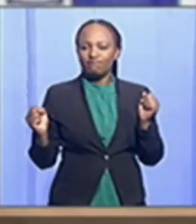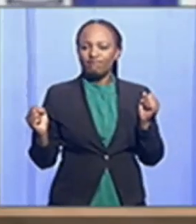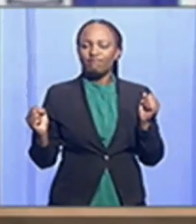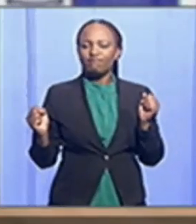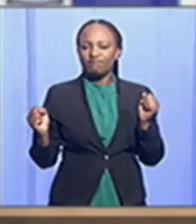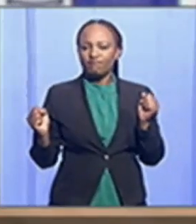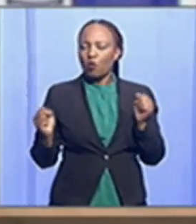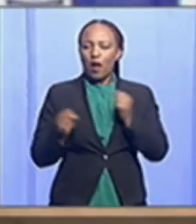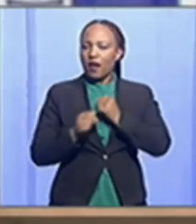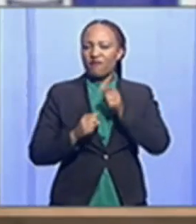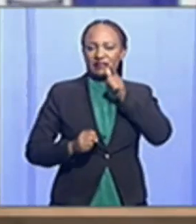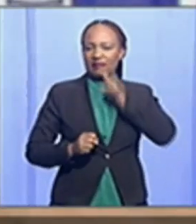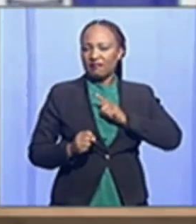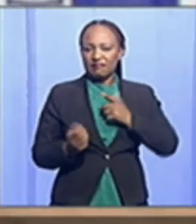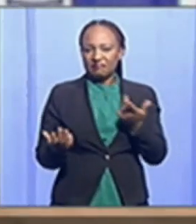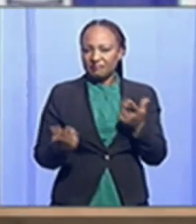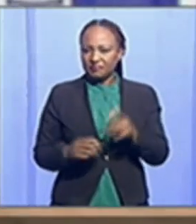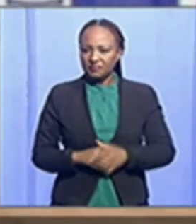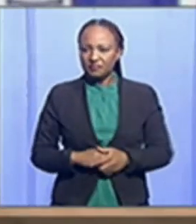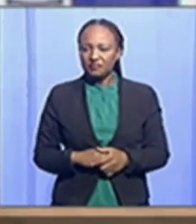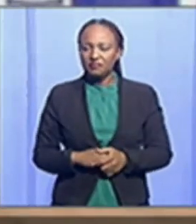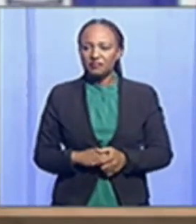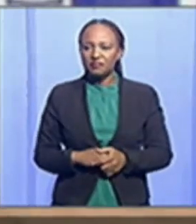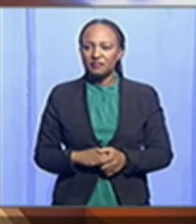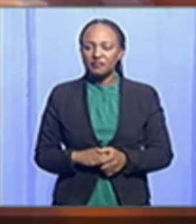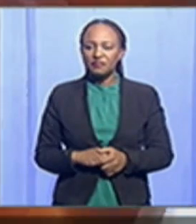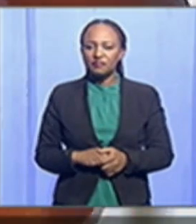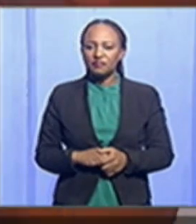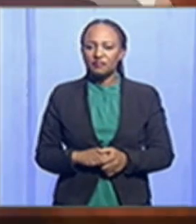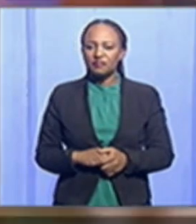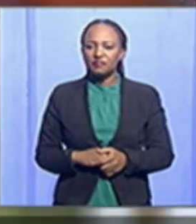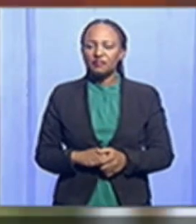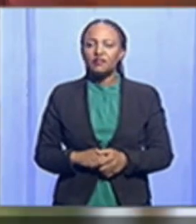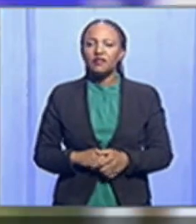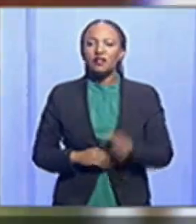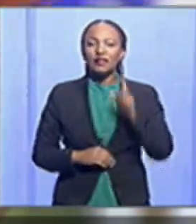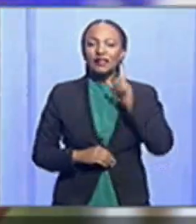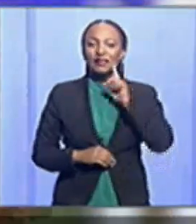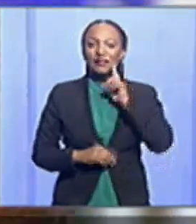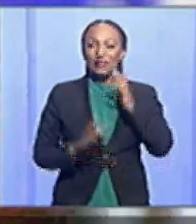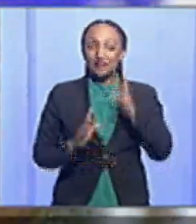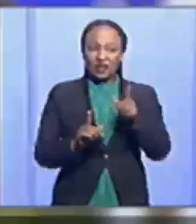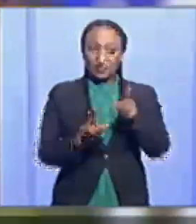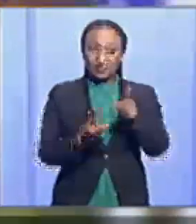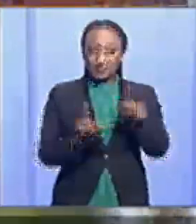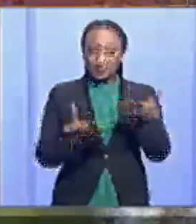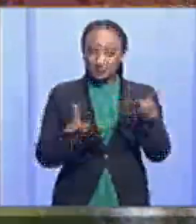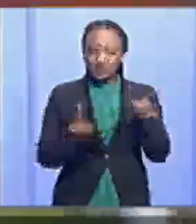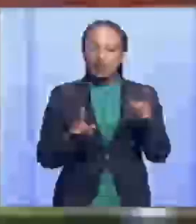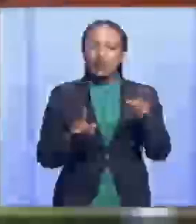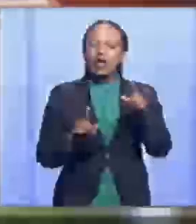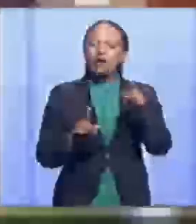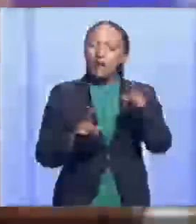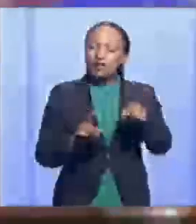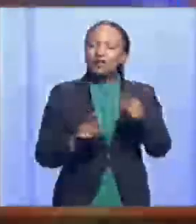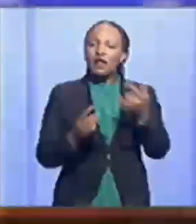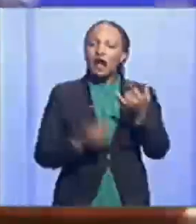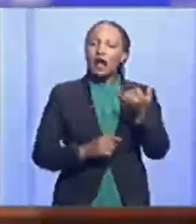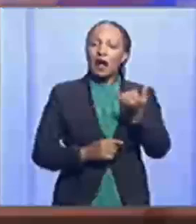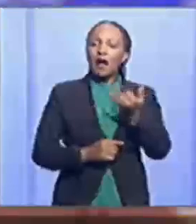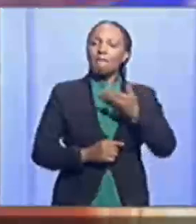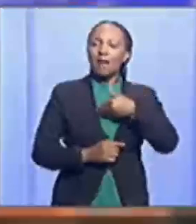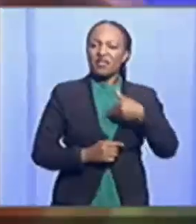Cambodia ngere ba re ma-teacher ke batswadi ba rena ba mo sekolong mara if ke batswadi